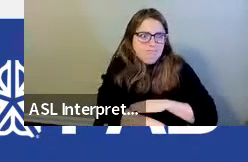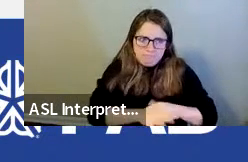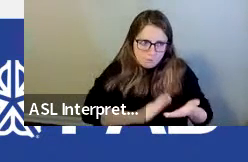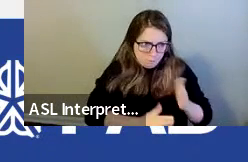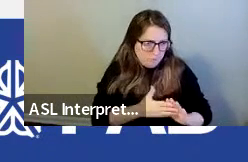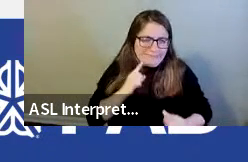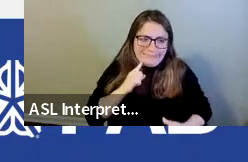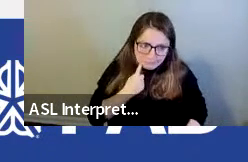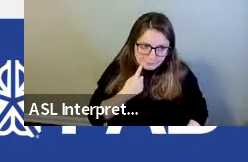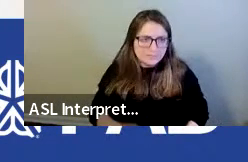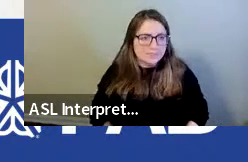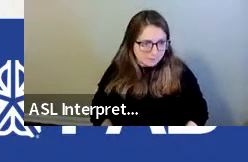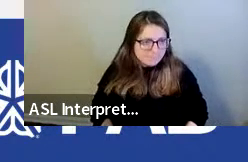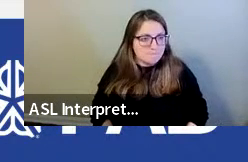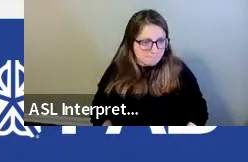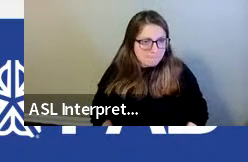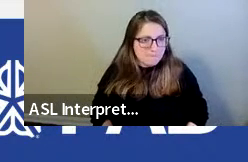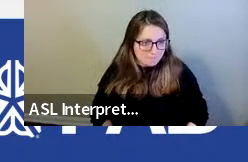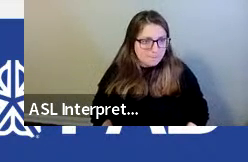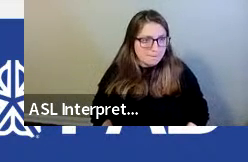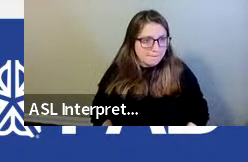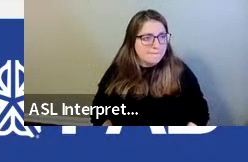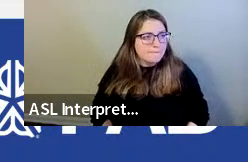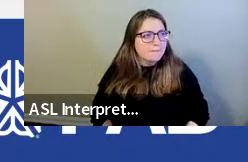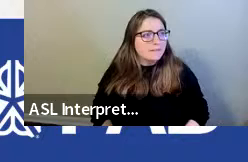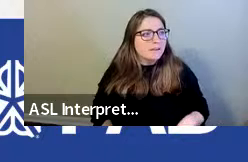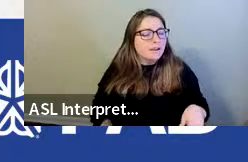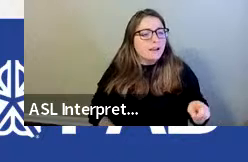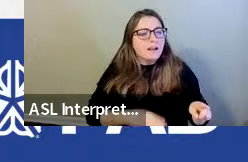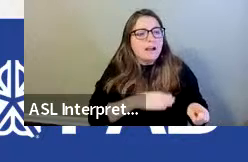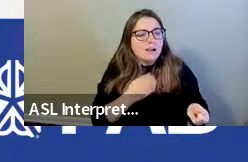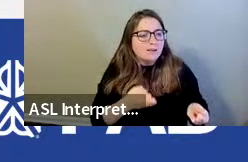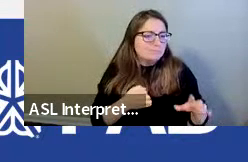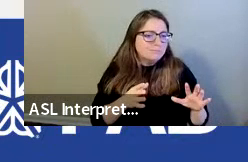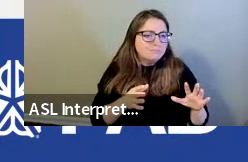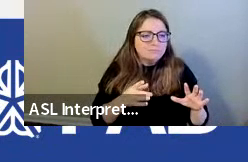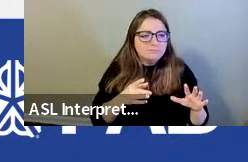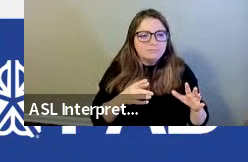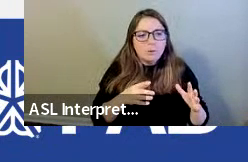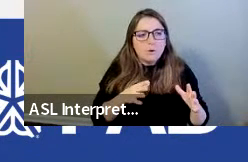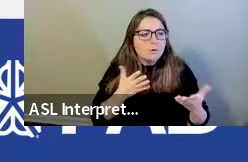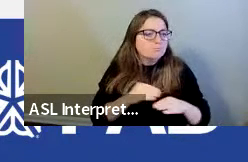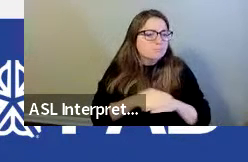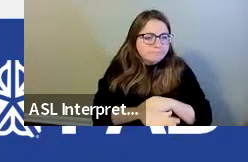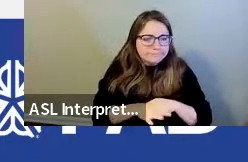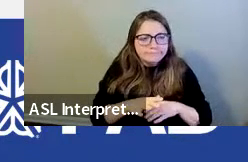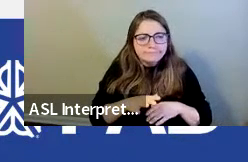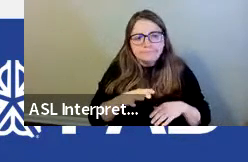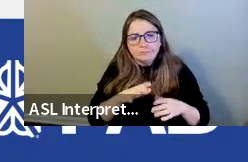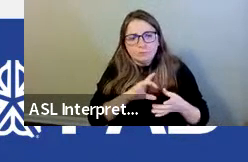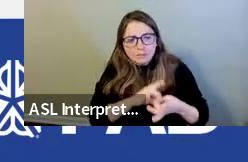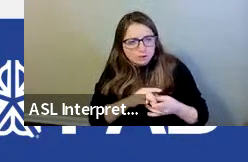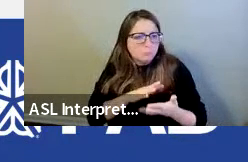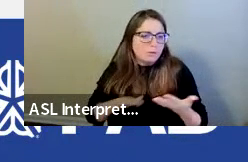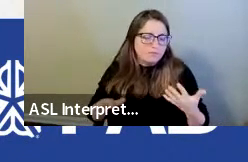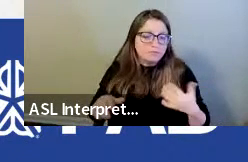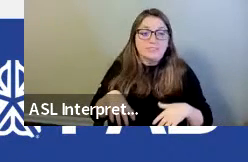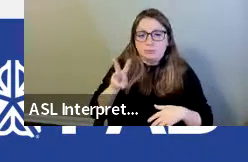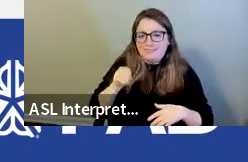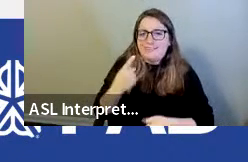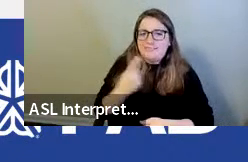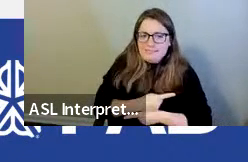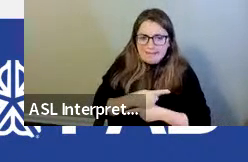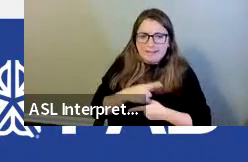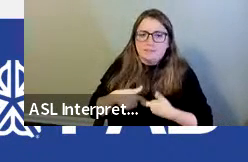60-day suspension. Some examples for this: failure to ensure that any injured or ill person is given an opportunity for